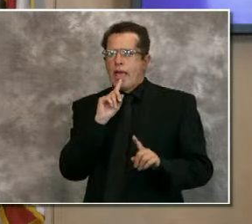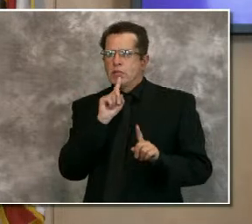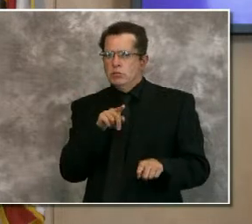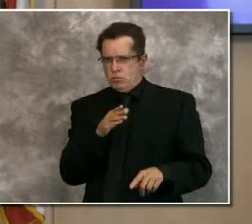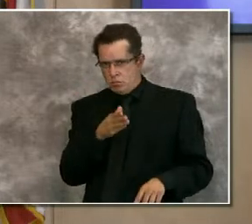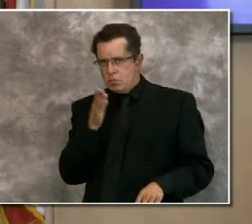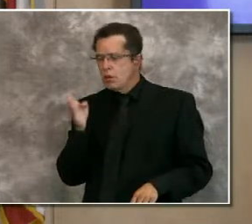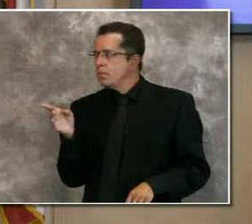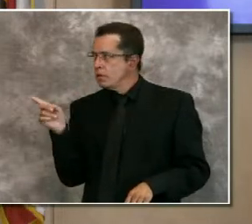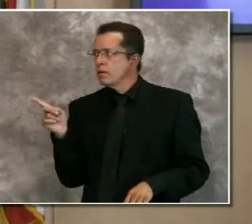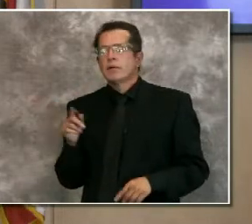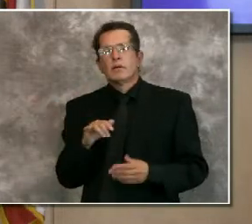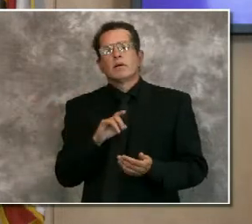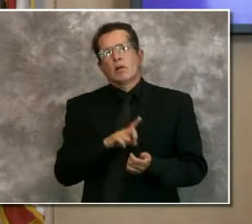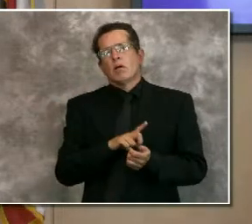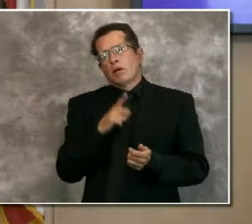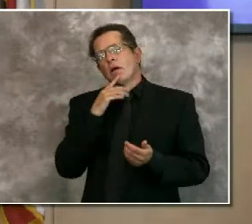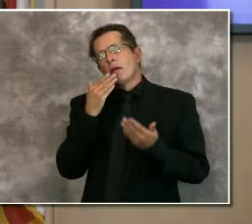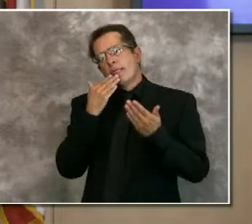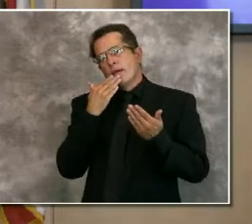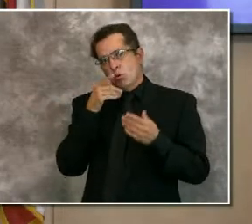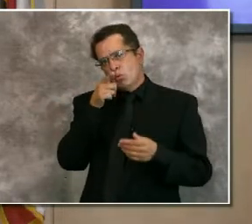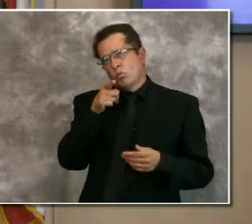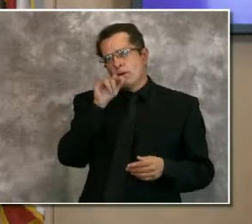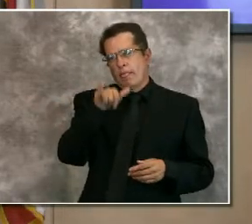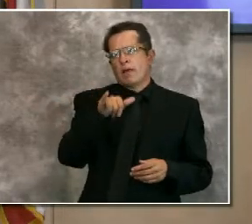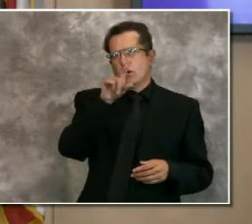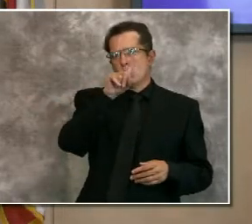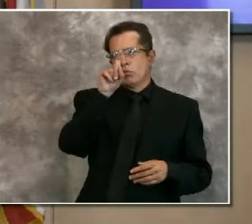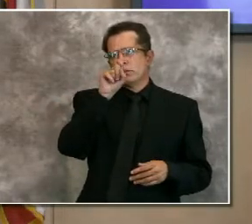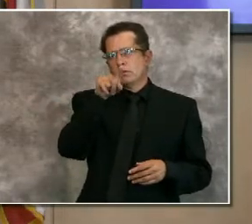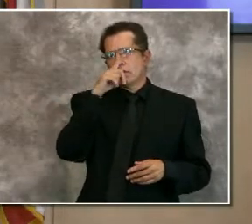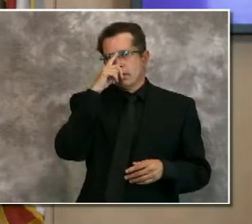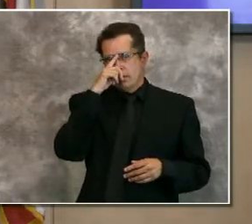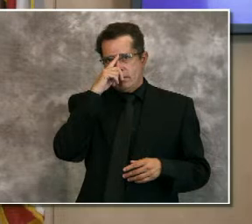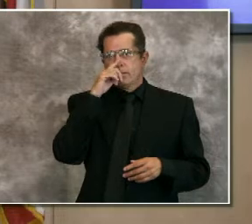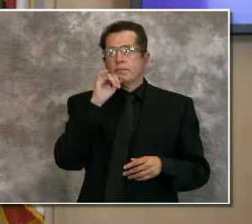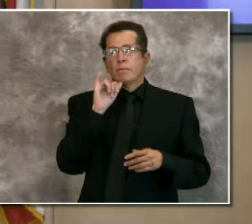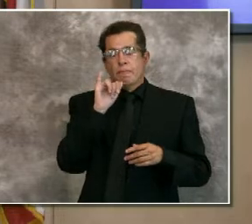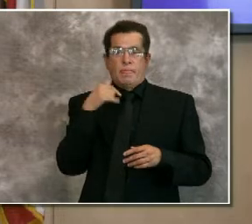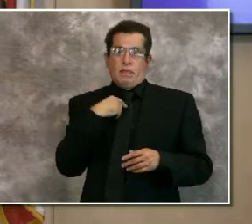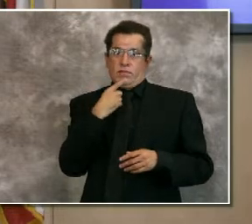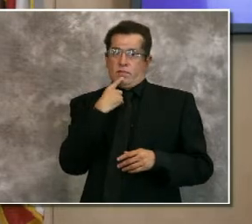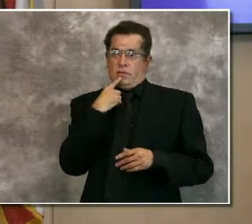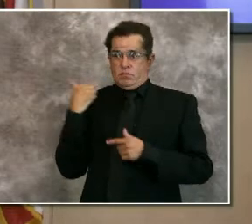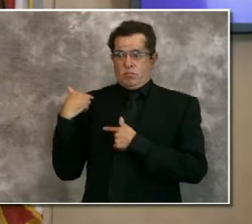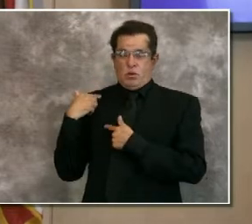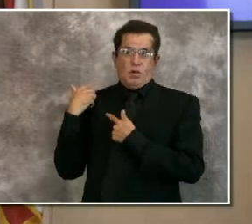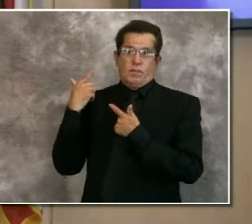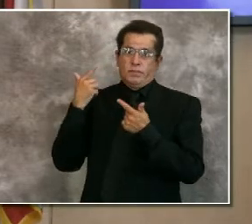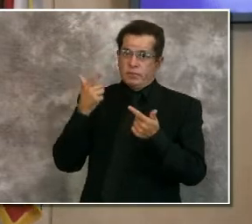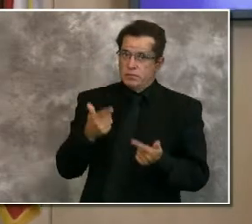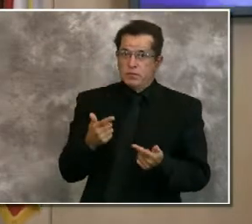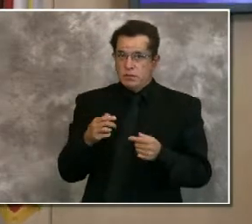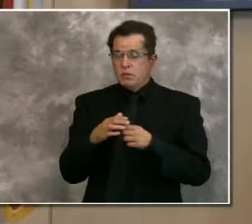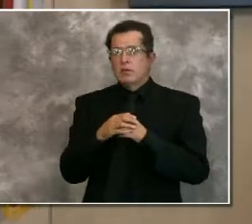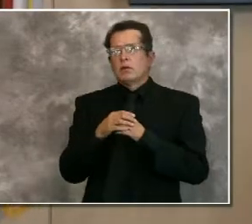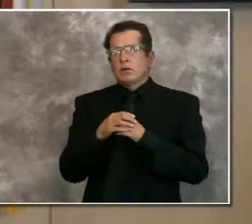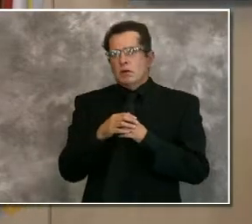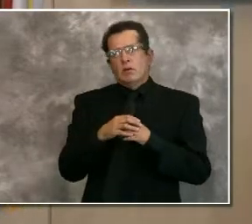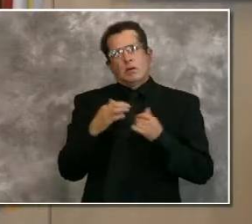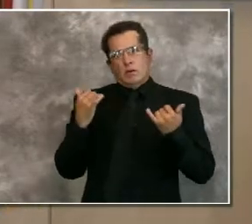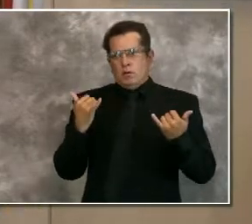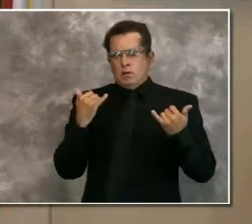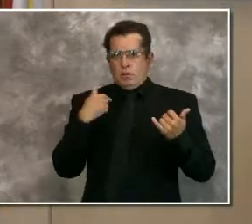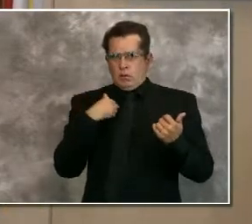Thank you for that question also. As has been stated throughout our management and response to COVID-19,